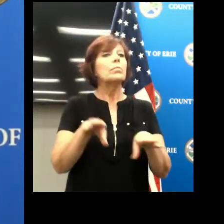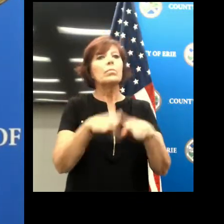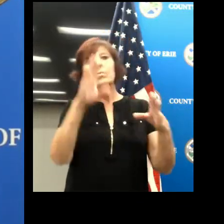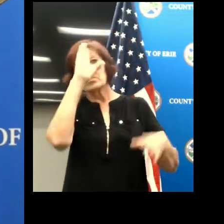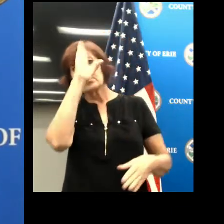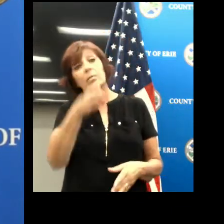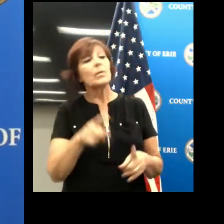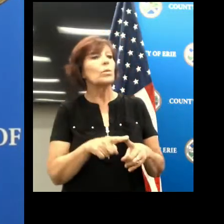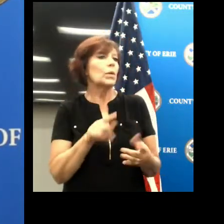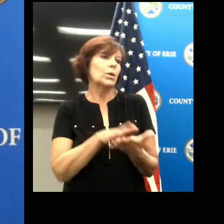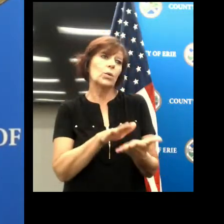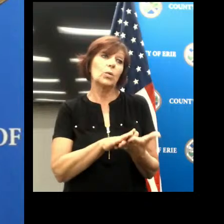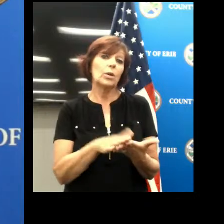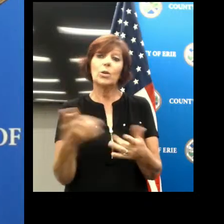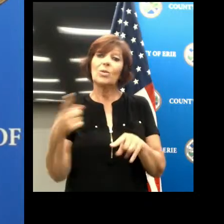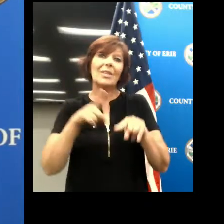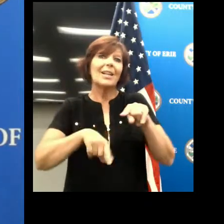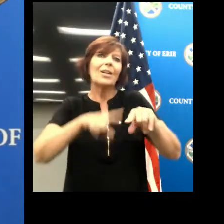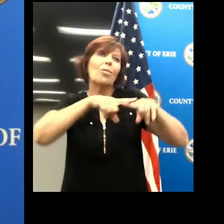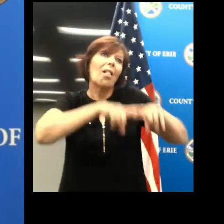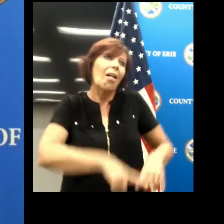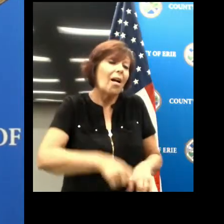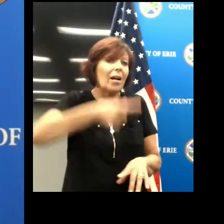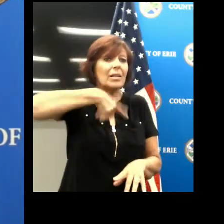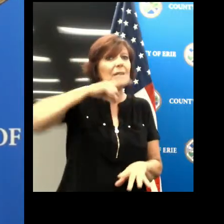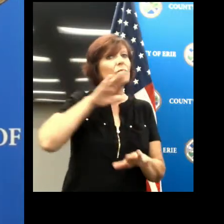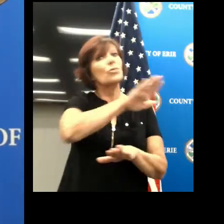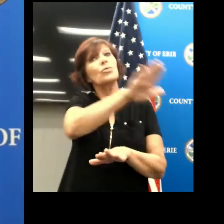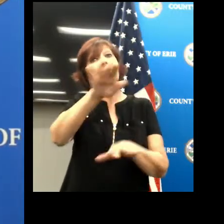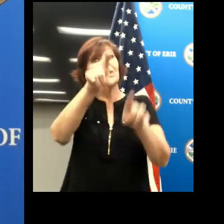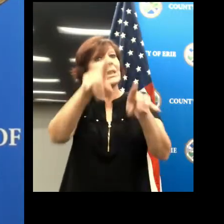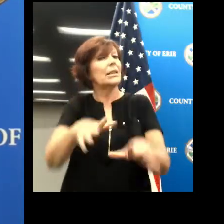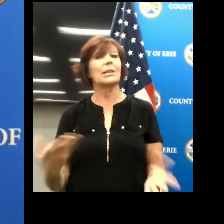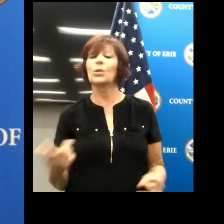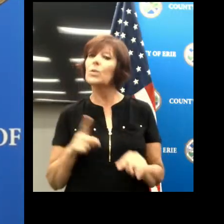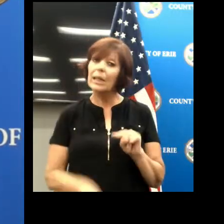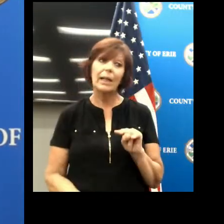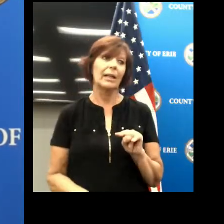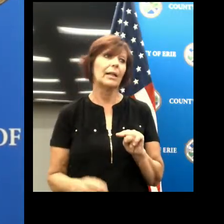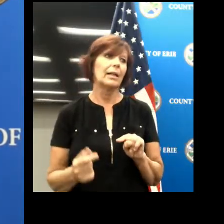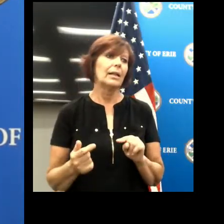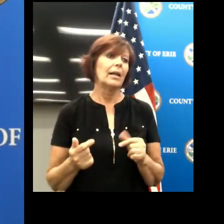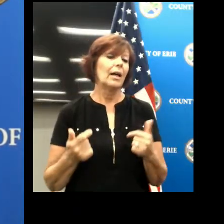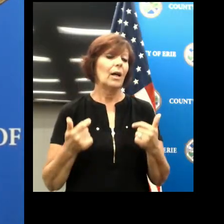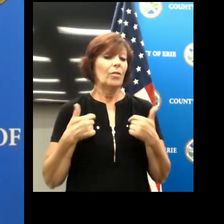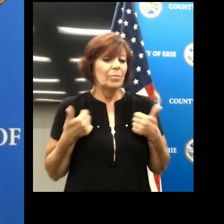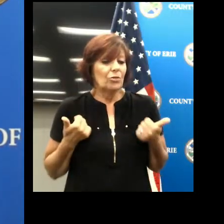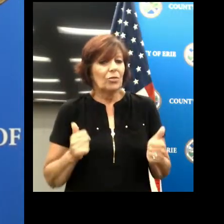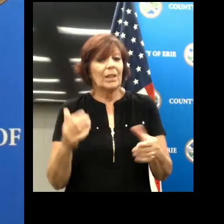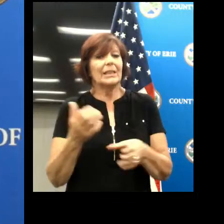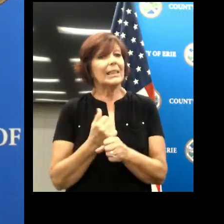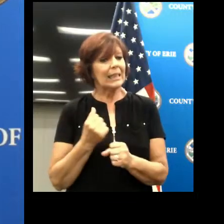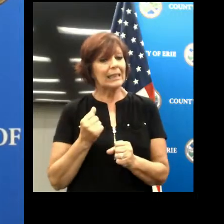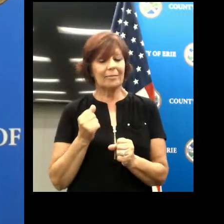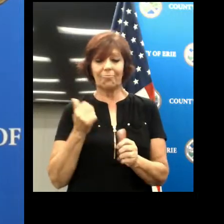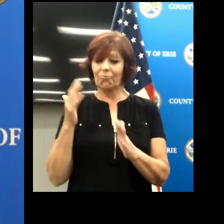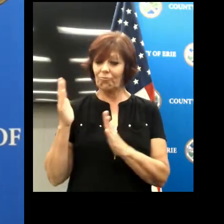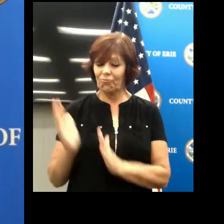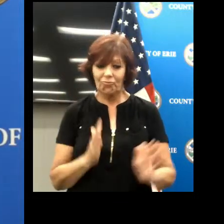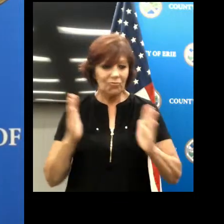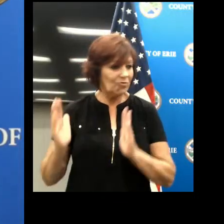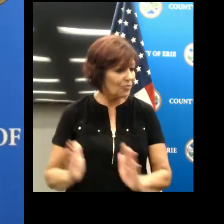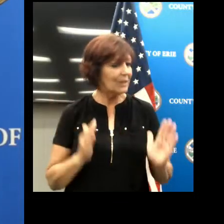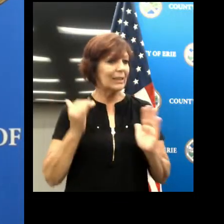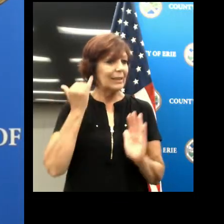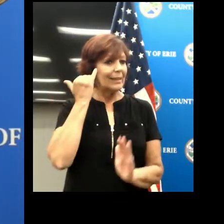that they can't rely on us to do all their testing. We have been trying to get our ducks in a row to be prepared